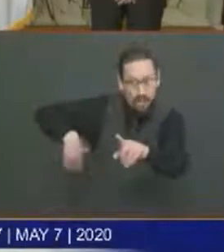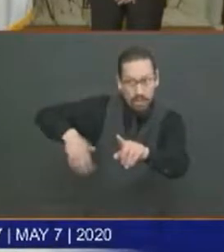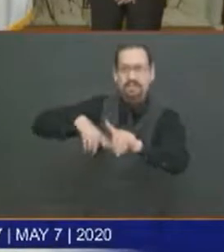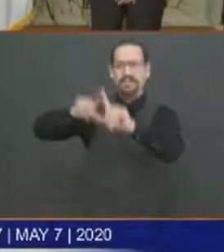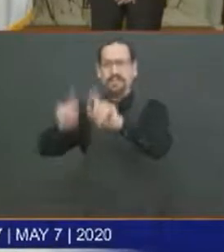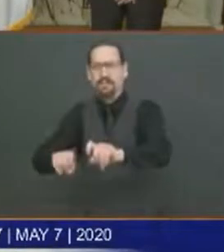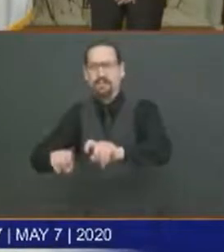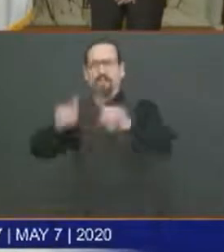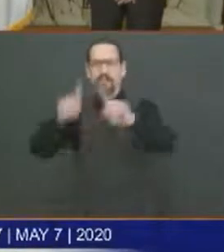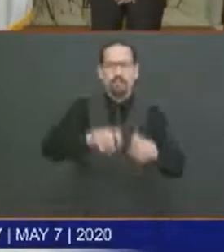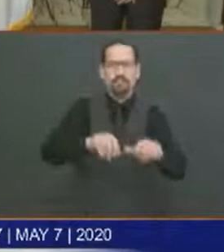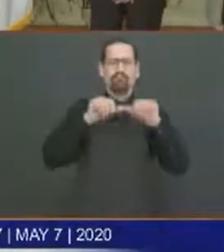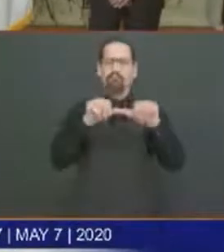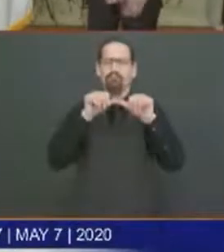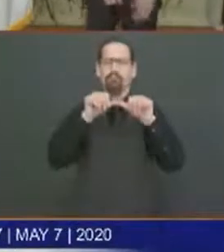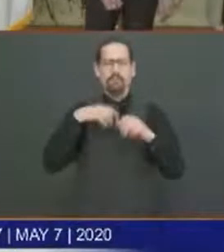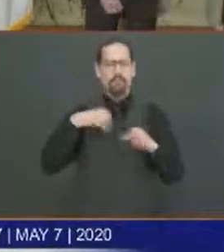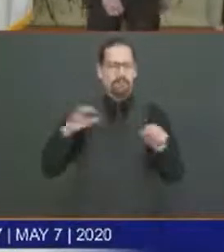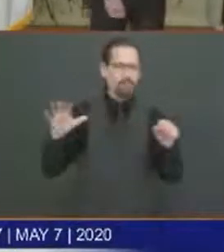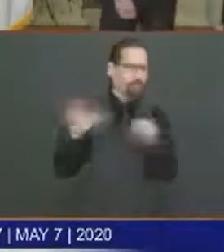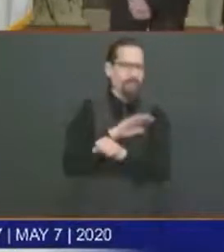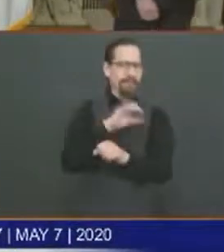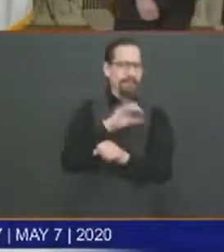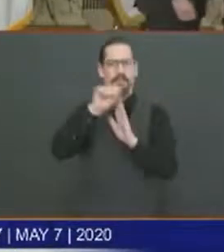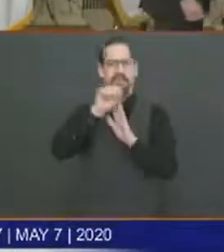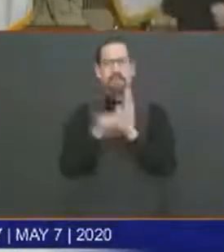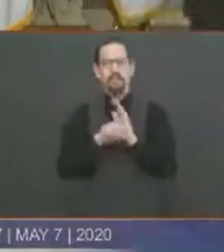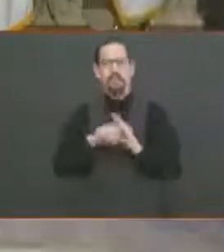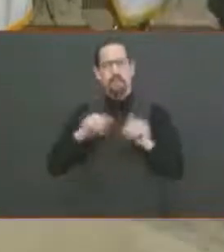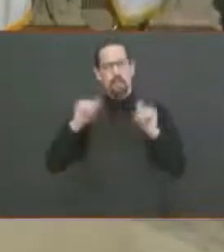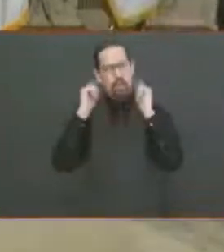Island. Thank you, Doctor. Take care, Governor.